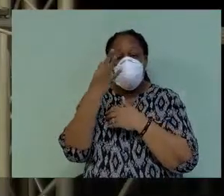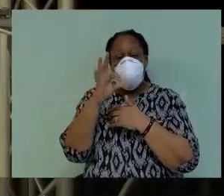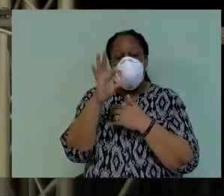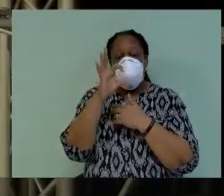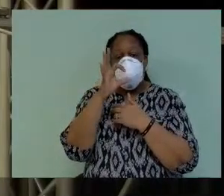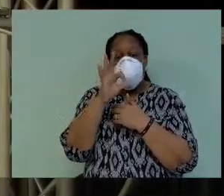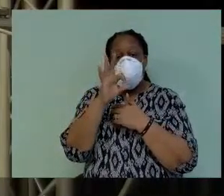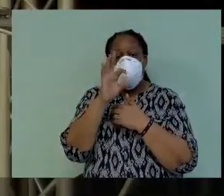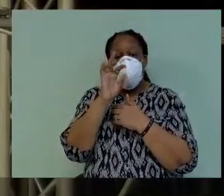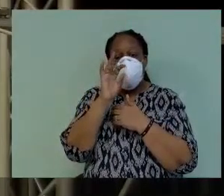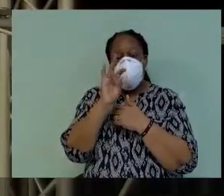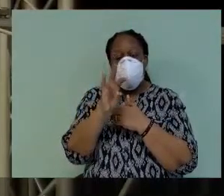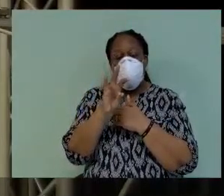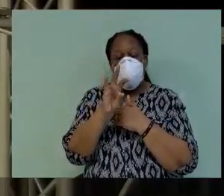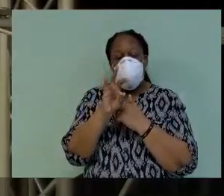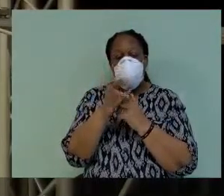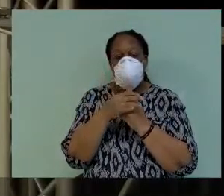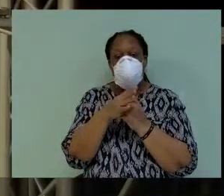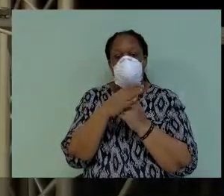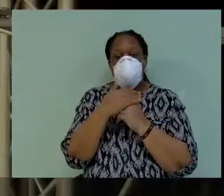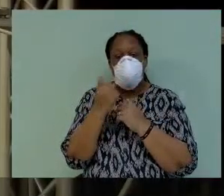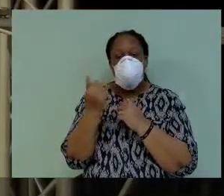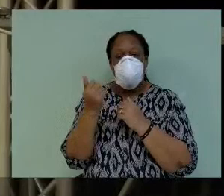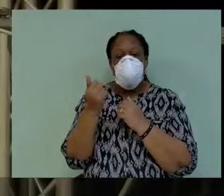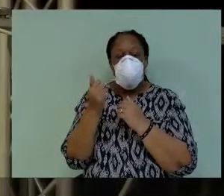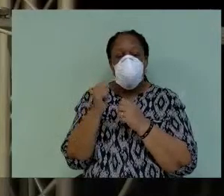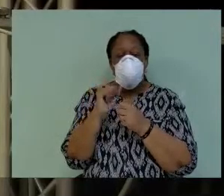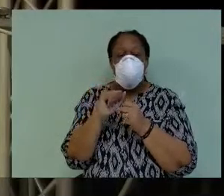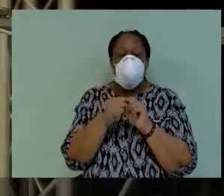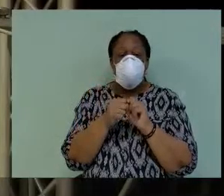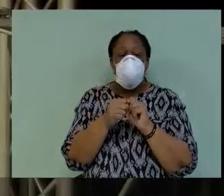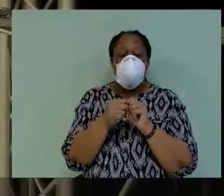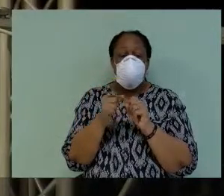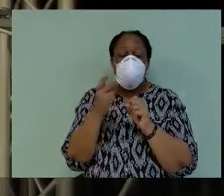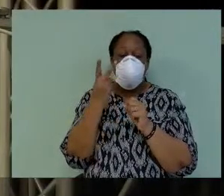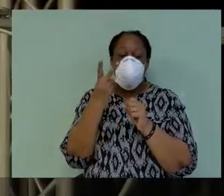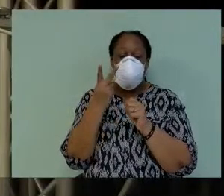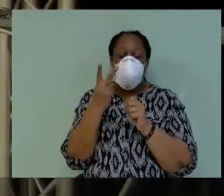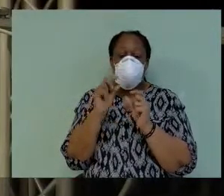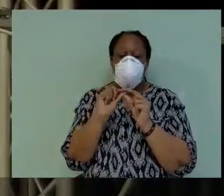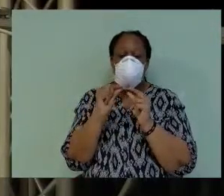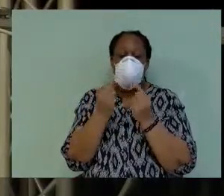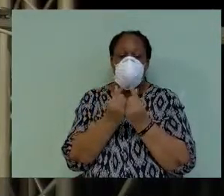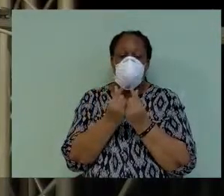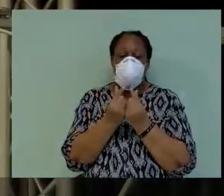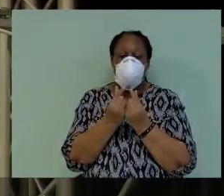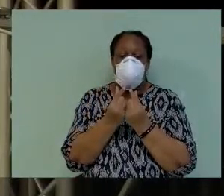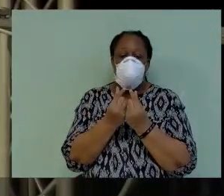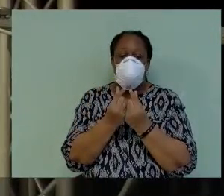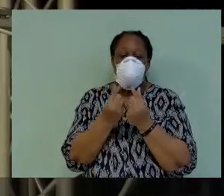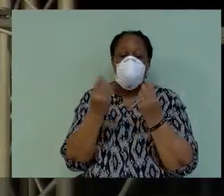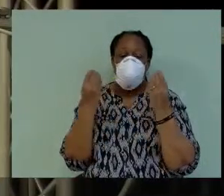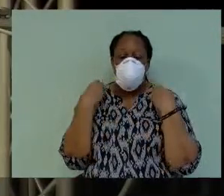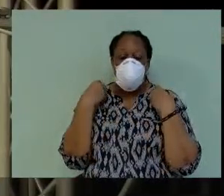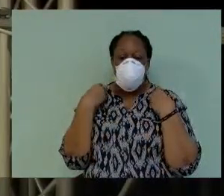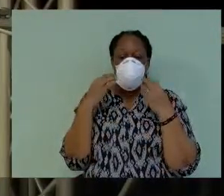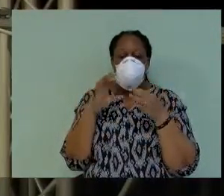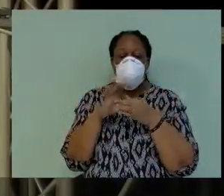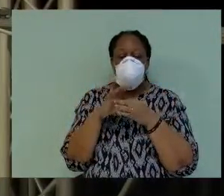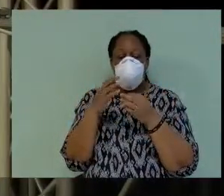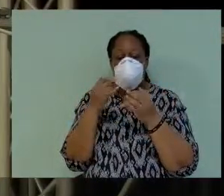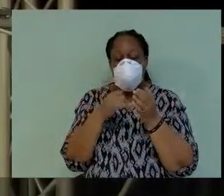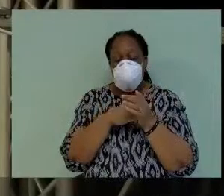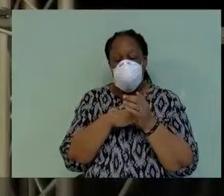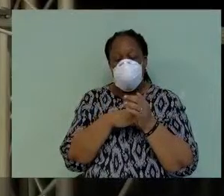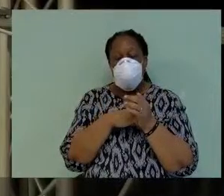therefore, it's a joint venture company, and I attempted to find out some